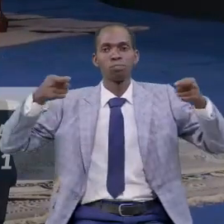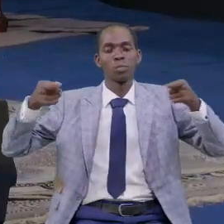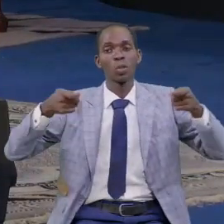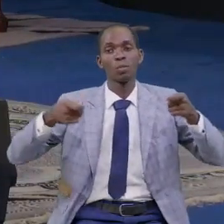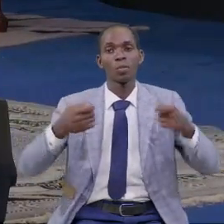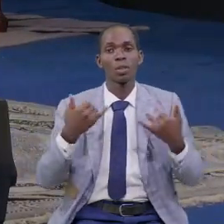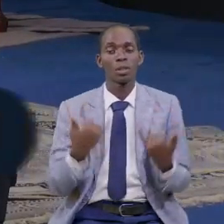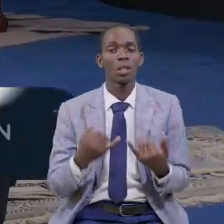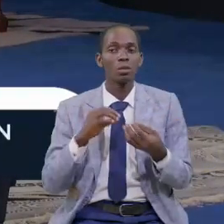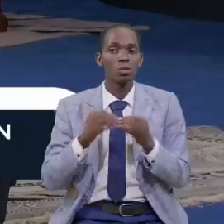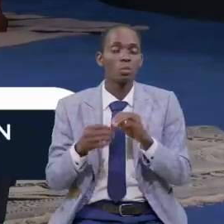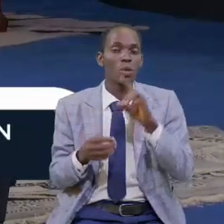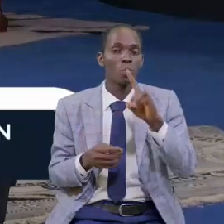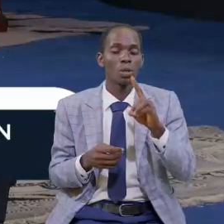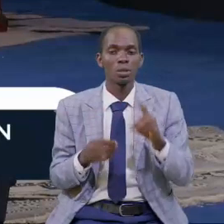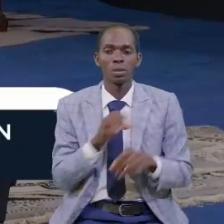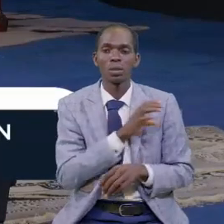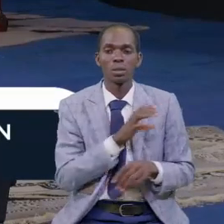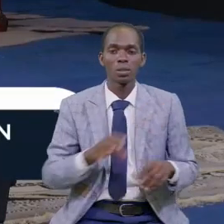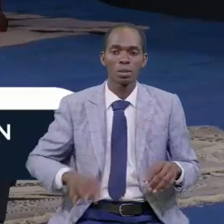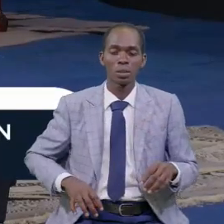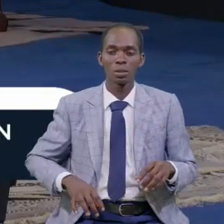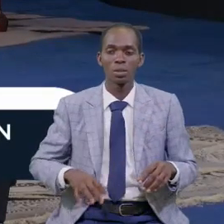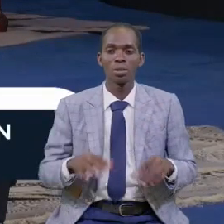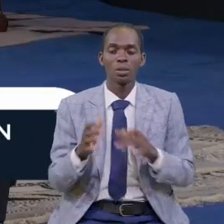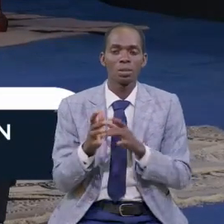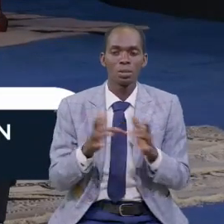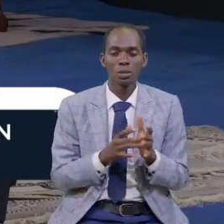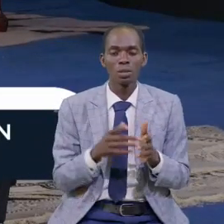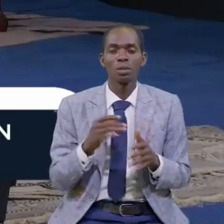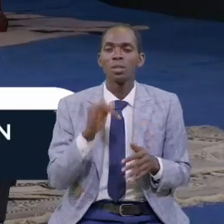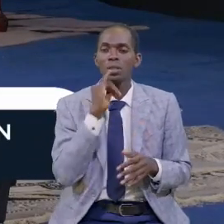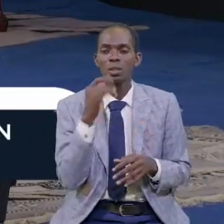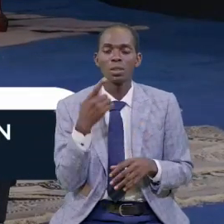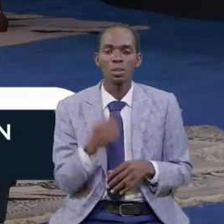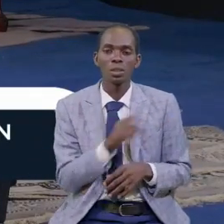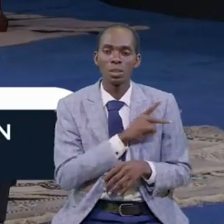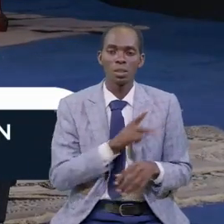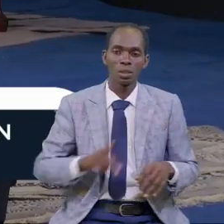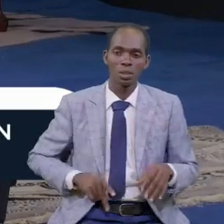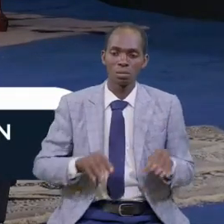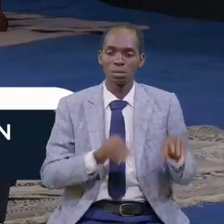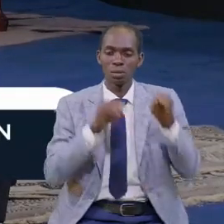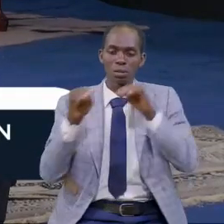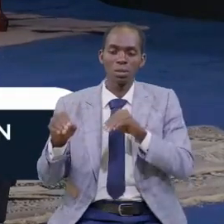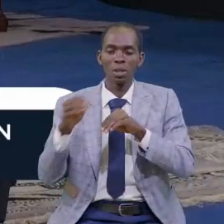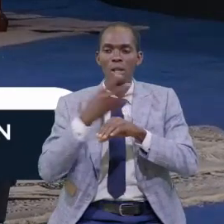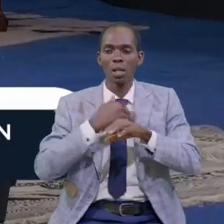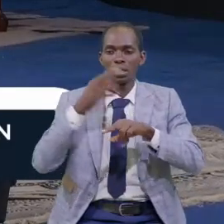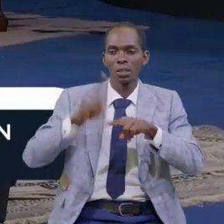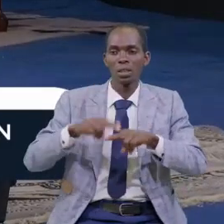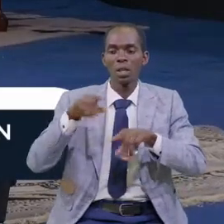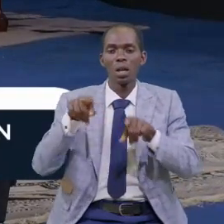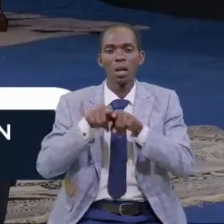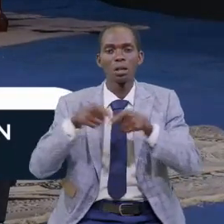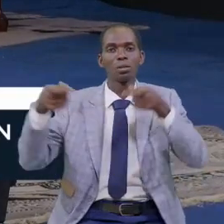Christ Jesus, the King sat and seated as sovereign.